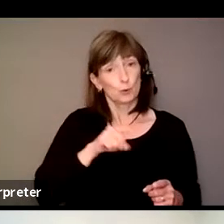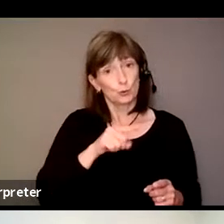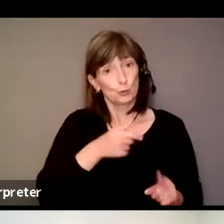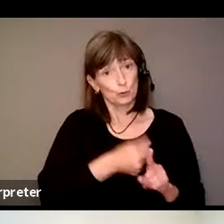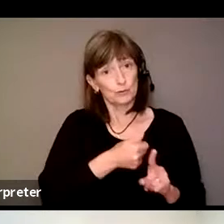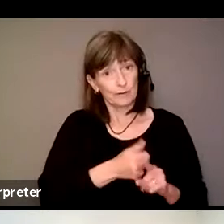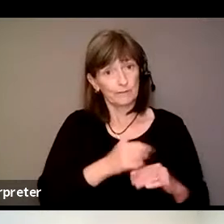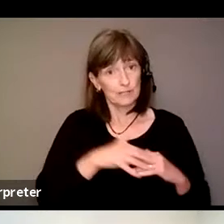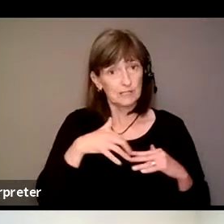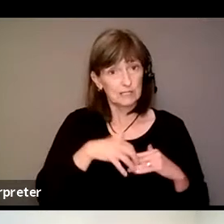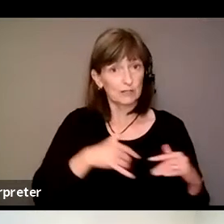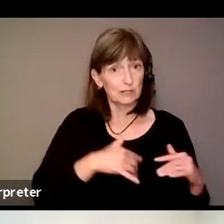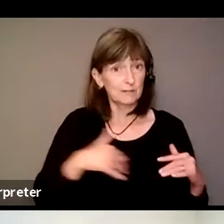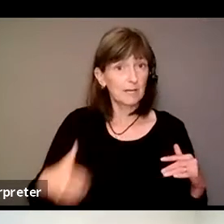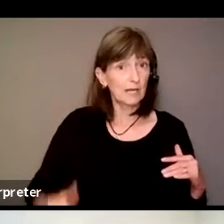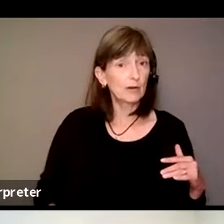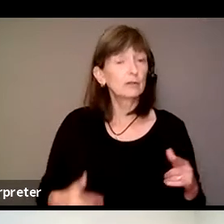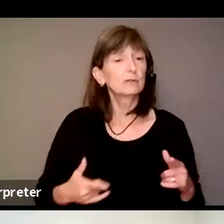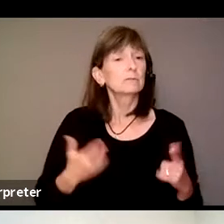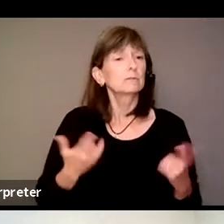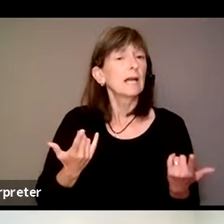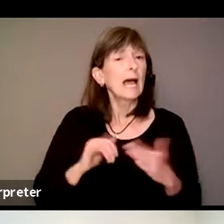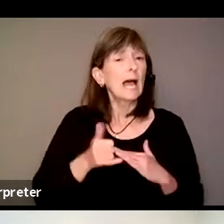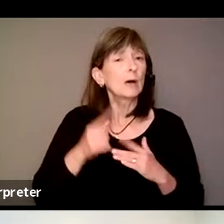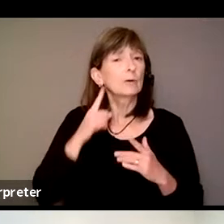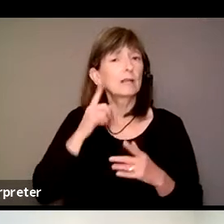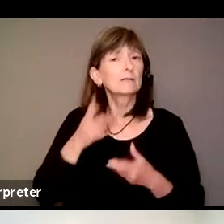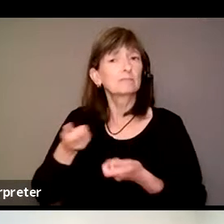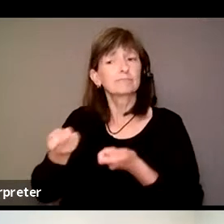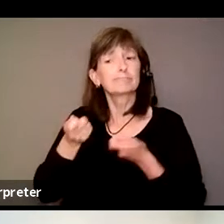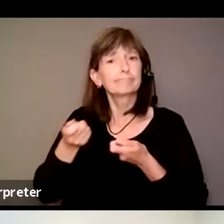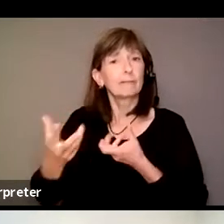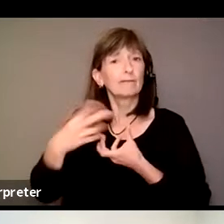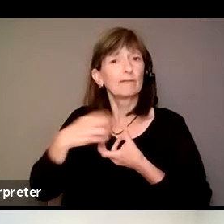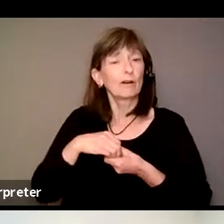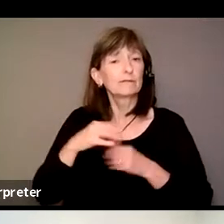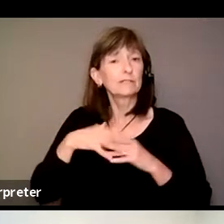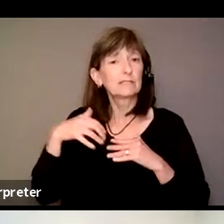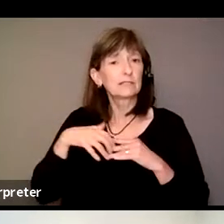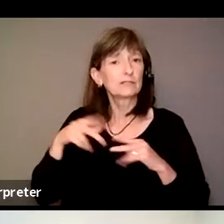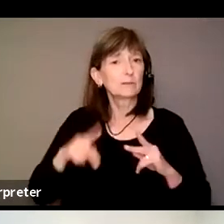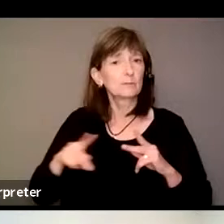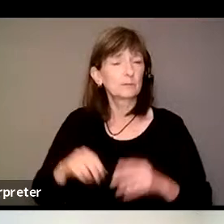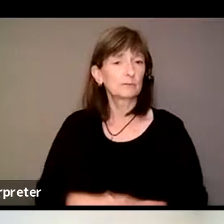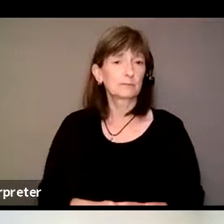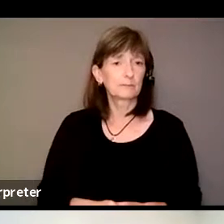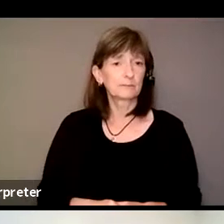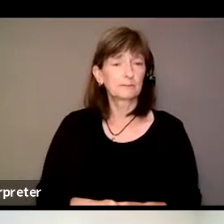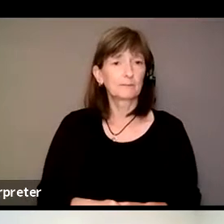can councils do to engage Indigenous peoples and organizations?